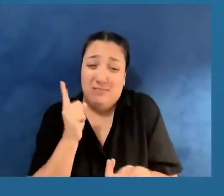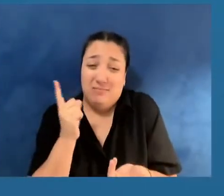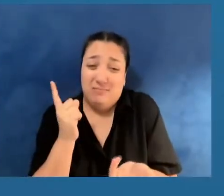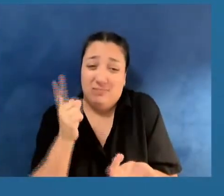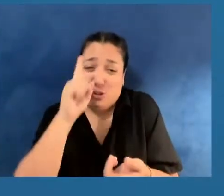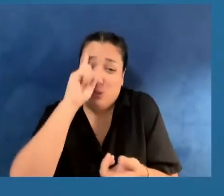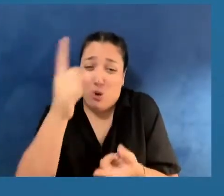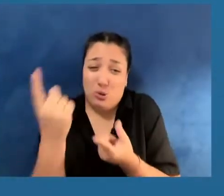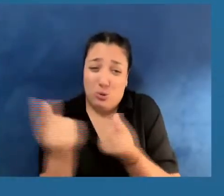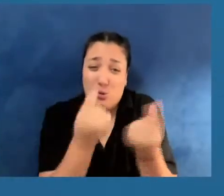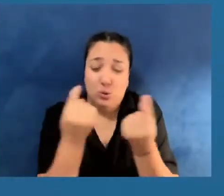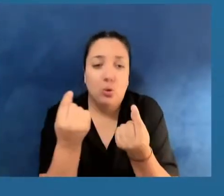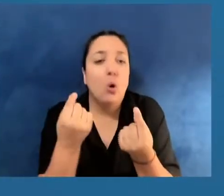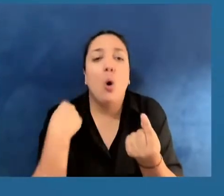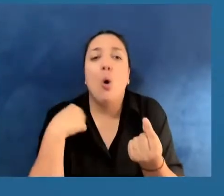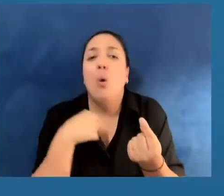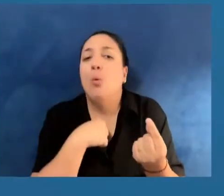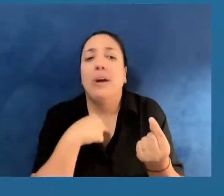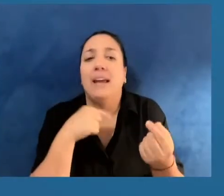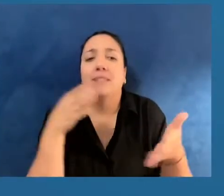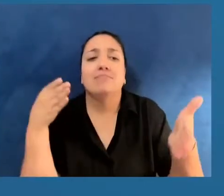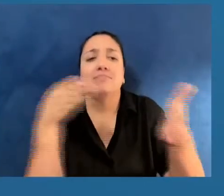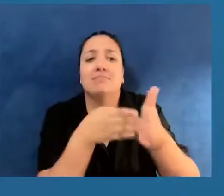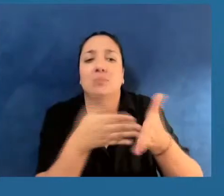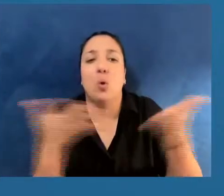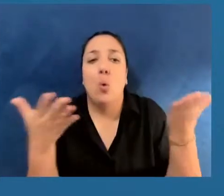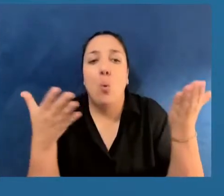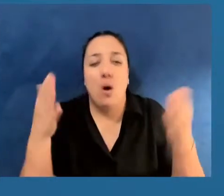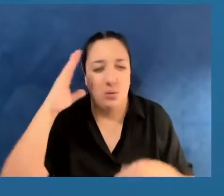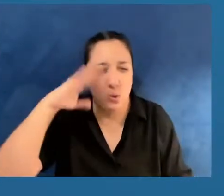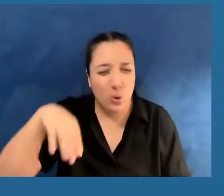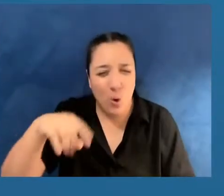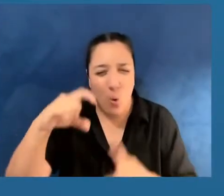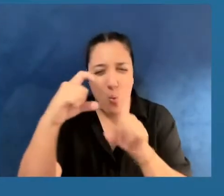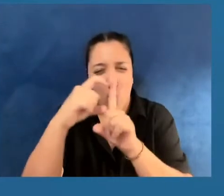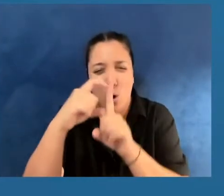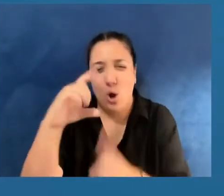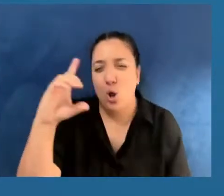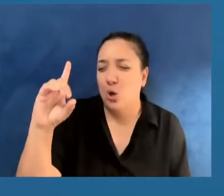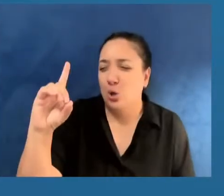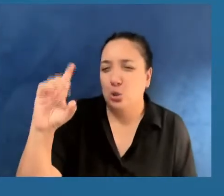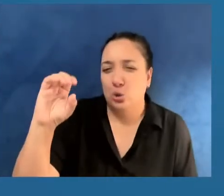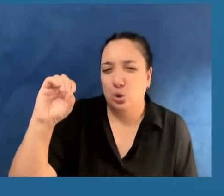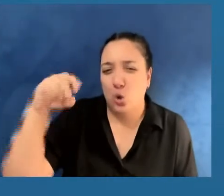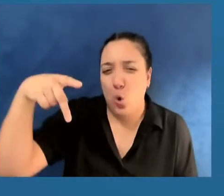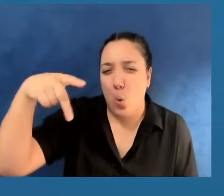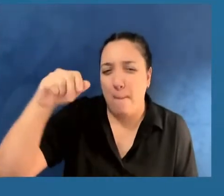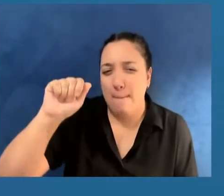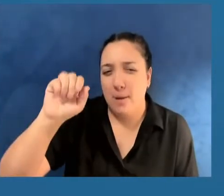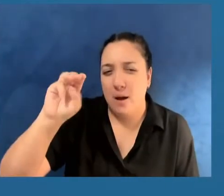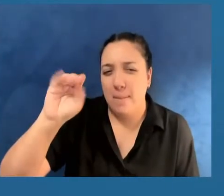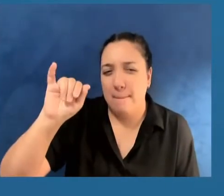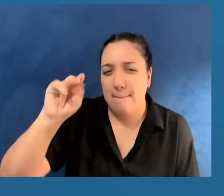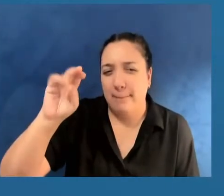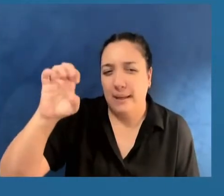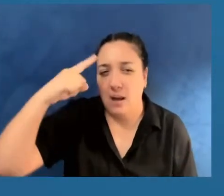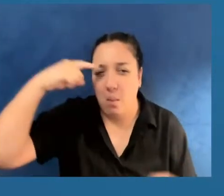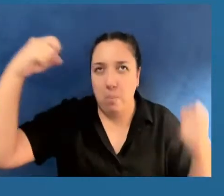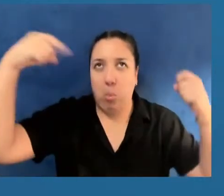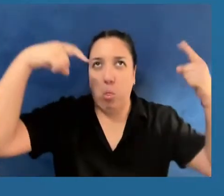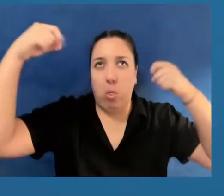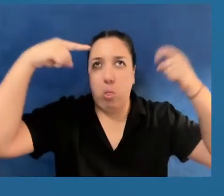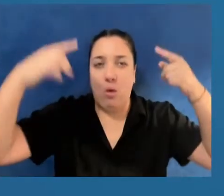when I'm listening to you talk, and I applaud your leadership on this, the dopamine hits that our students are getting and not